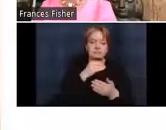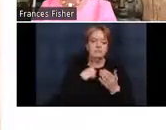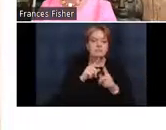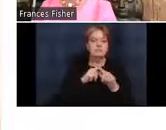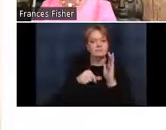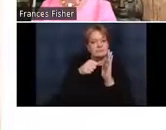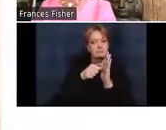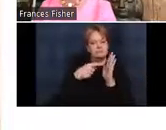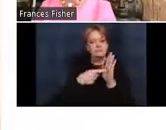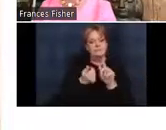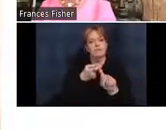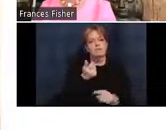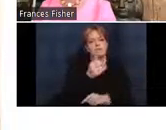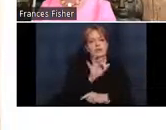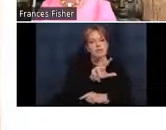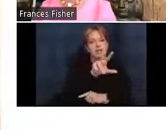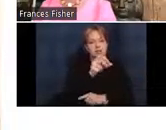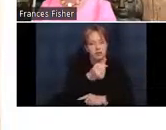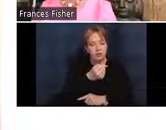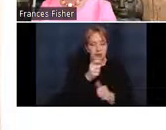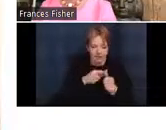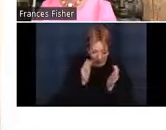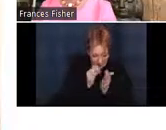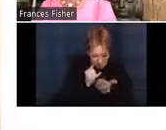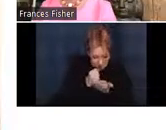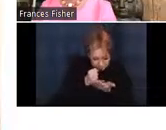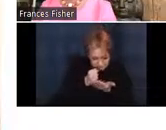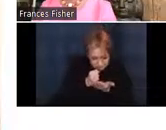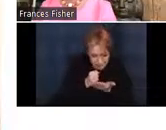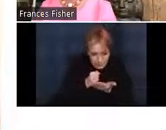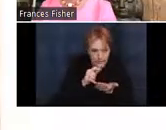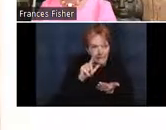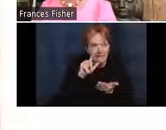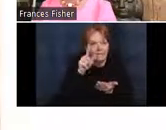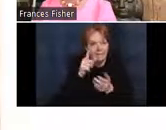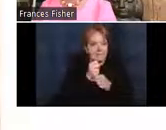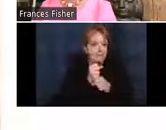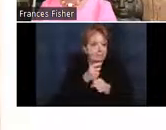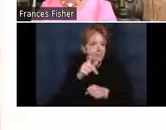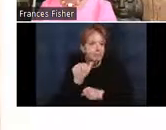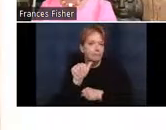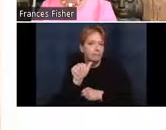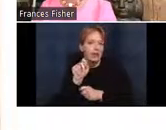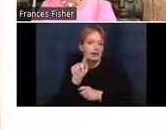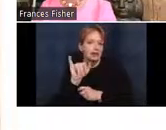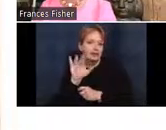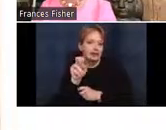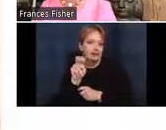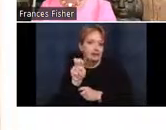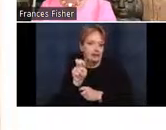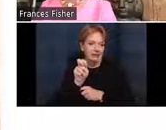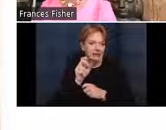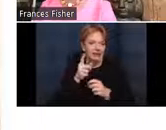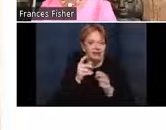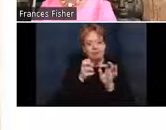of the monument. First drawn on a very small sketchbook, she soon uses plasticine and begins to form the beings, first very much just